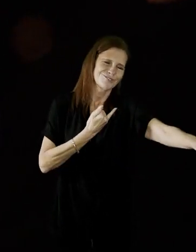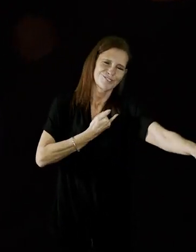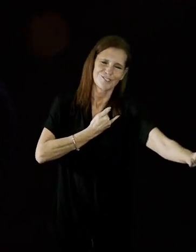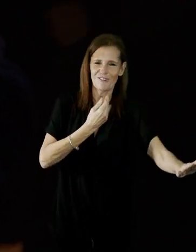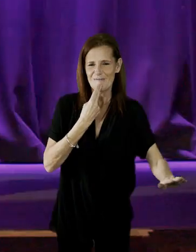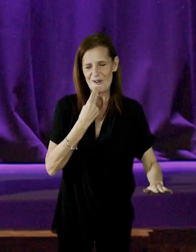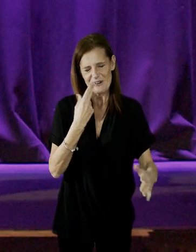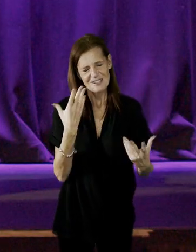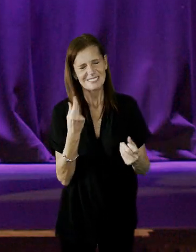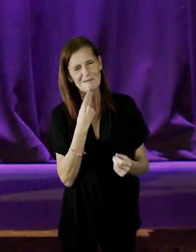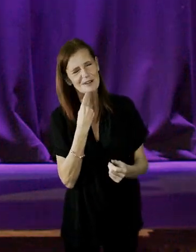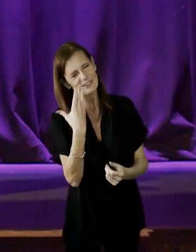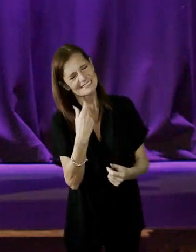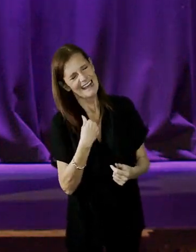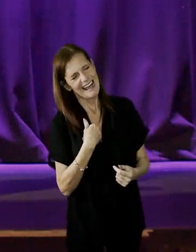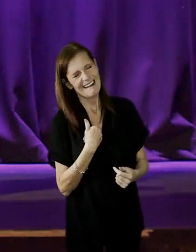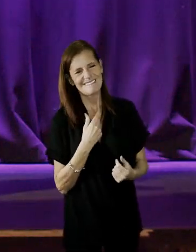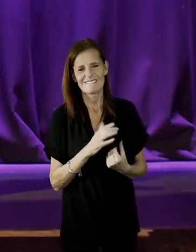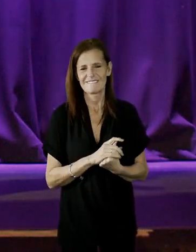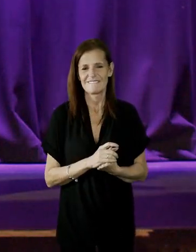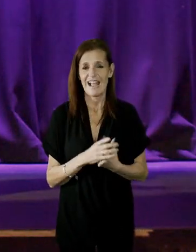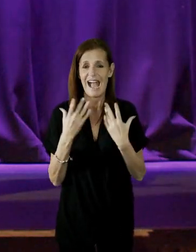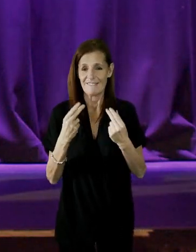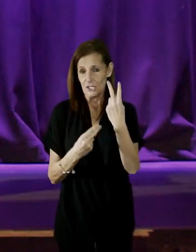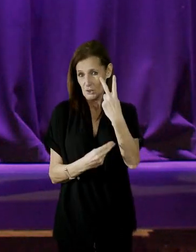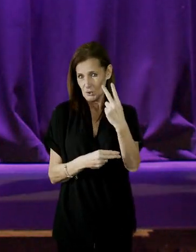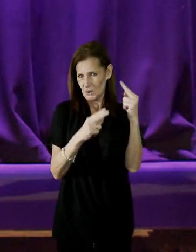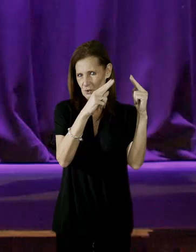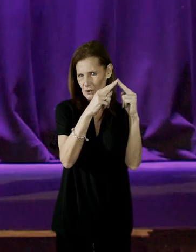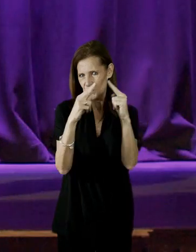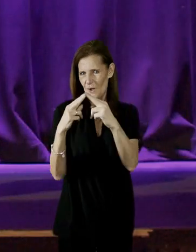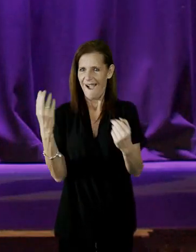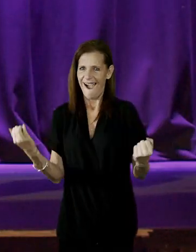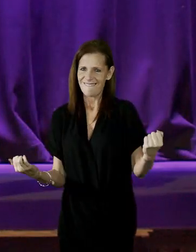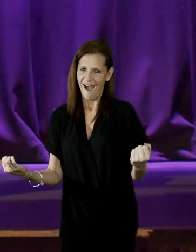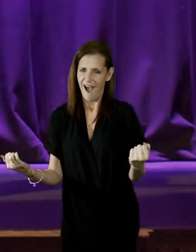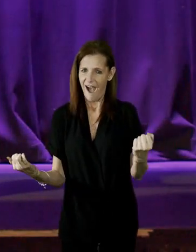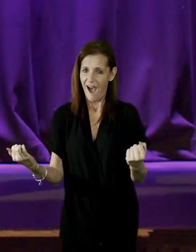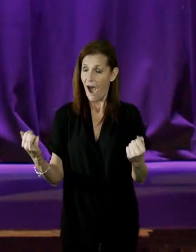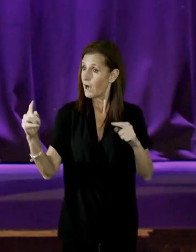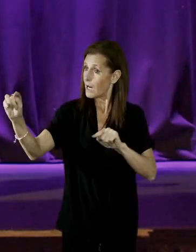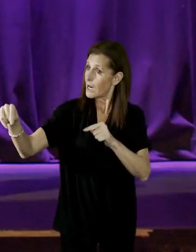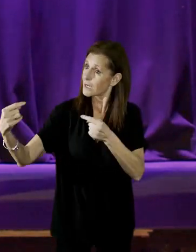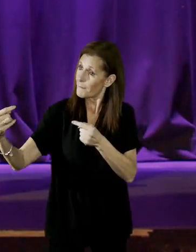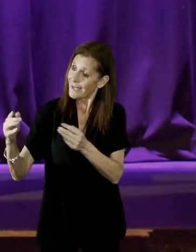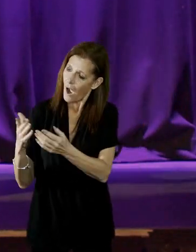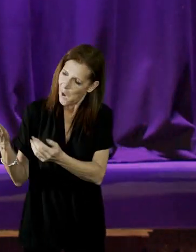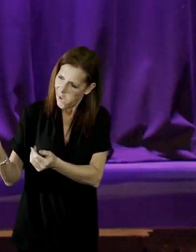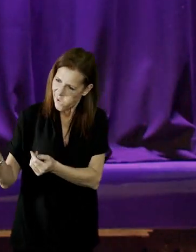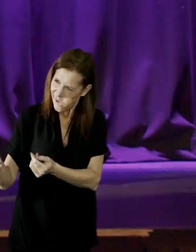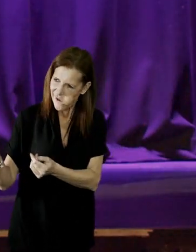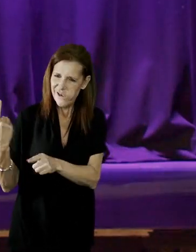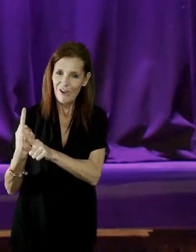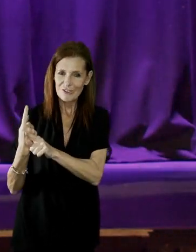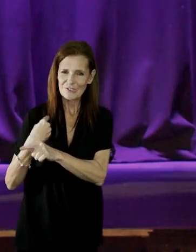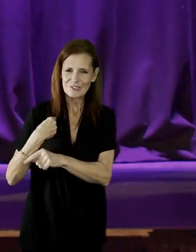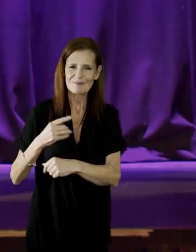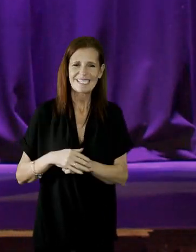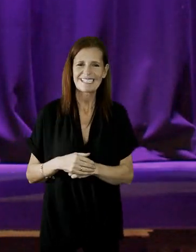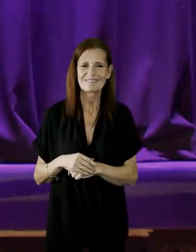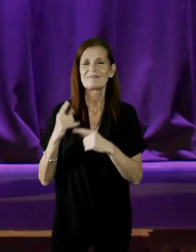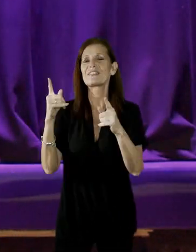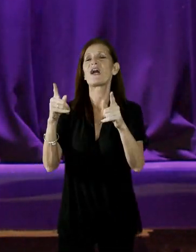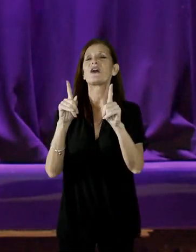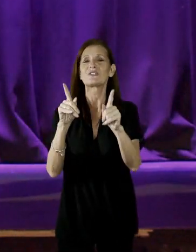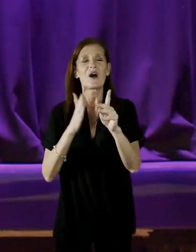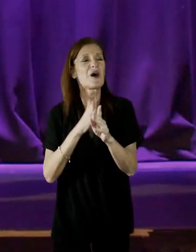And he owns 2 properties in London and has a car. You know, if you can compete with that, we'll talk after the show. You know what I mean? And we went outside of Delhi near the shops, waiting for